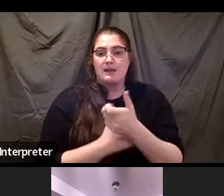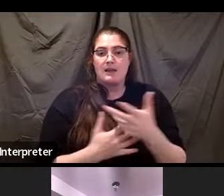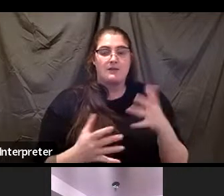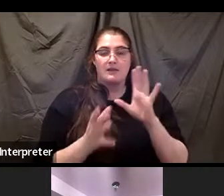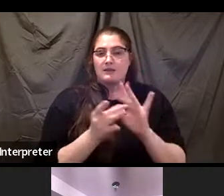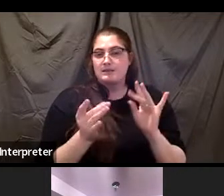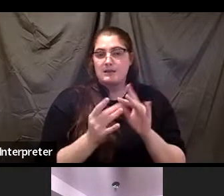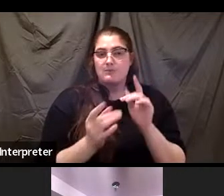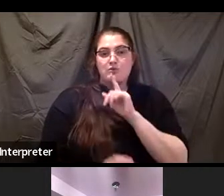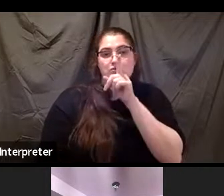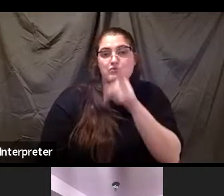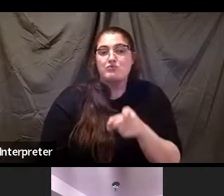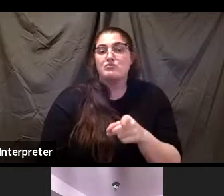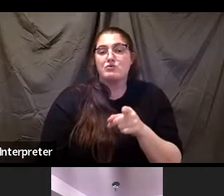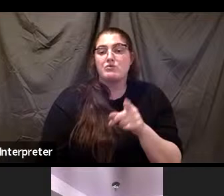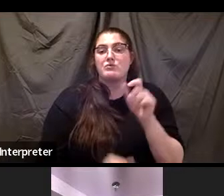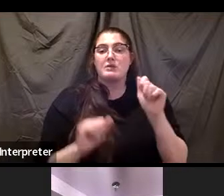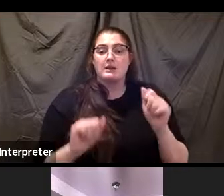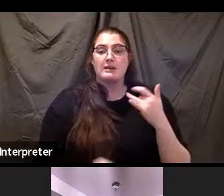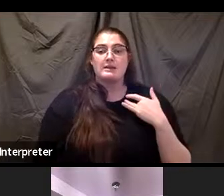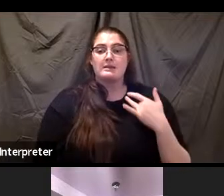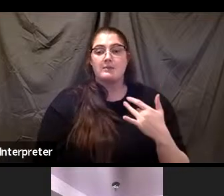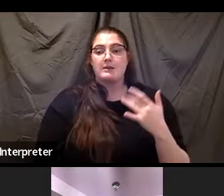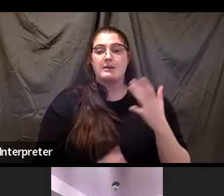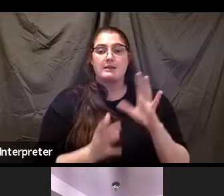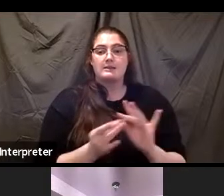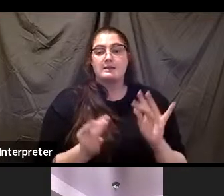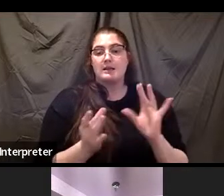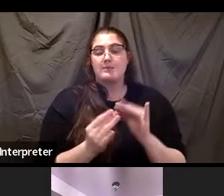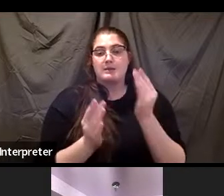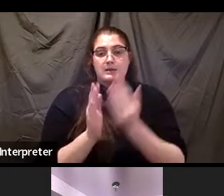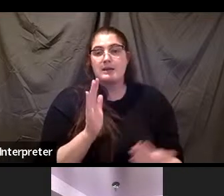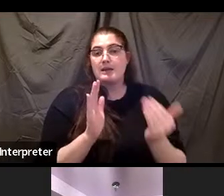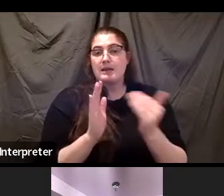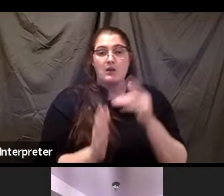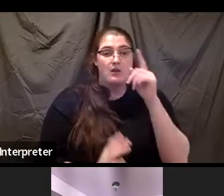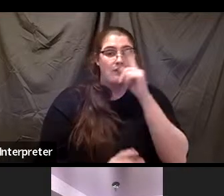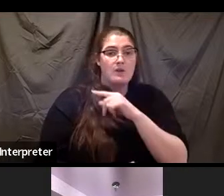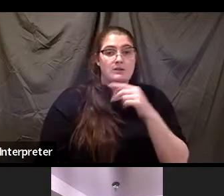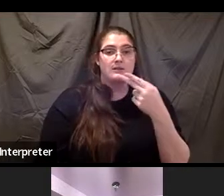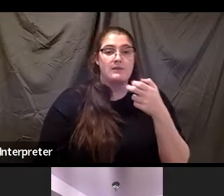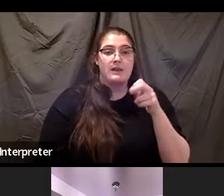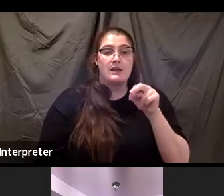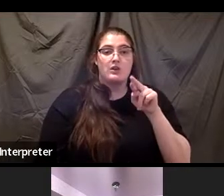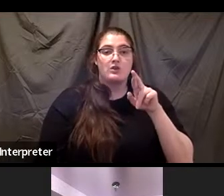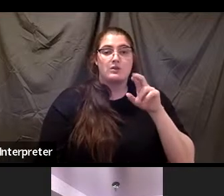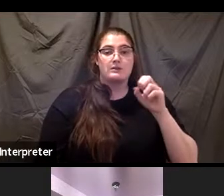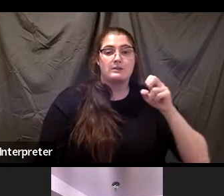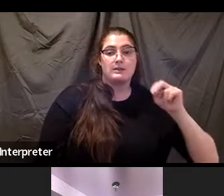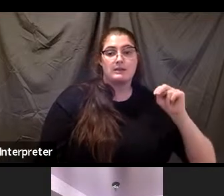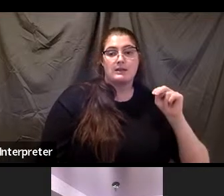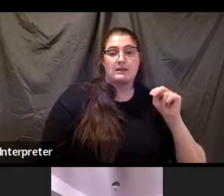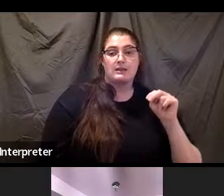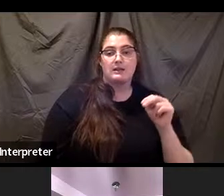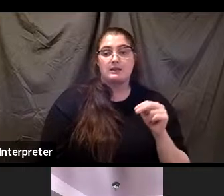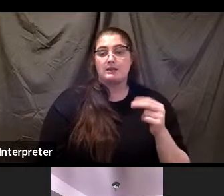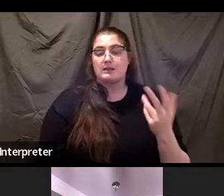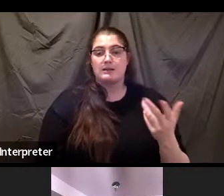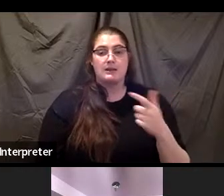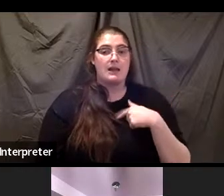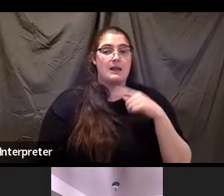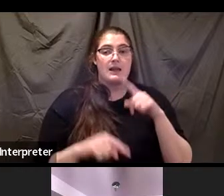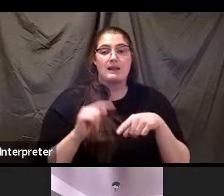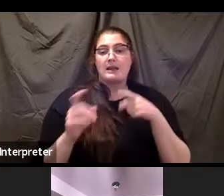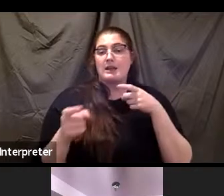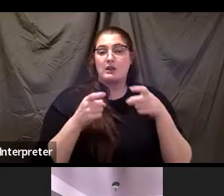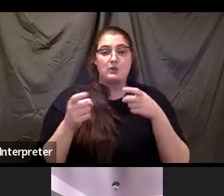true. Typically, these statements, again, are false of Commissioner Henderson. Just, I can't control what